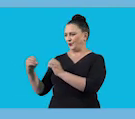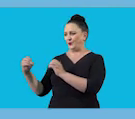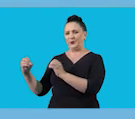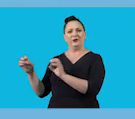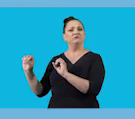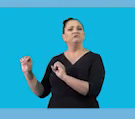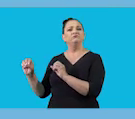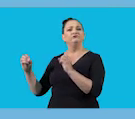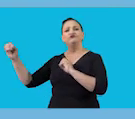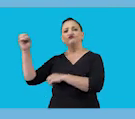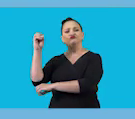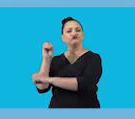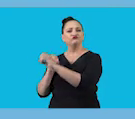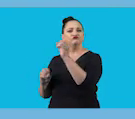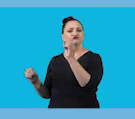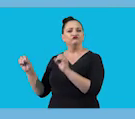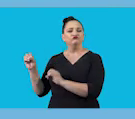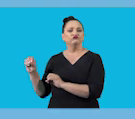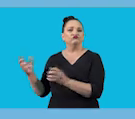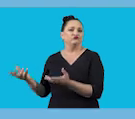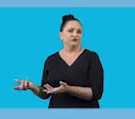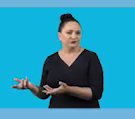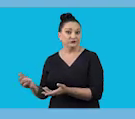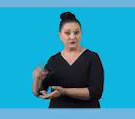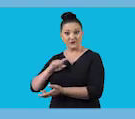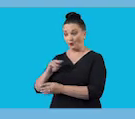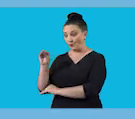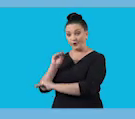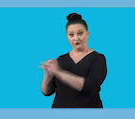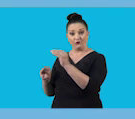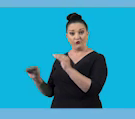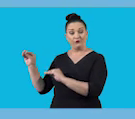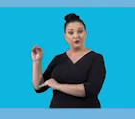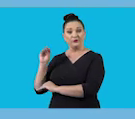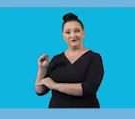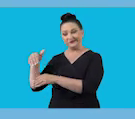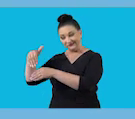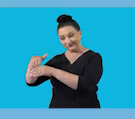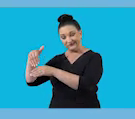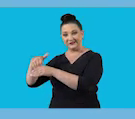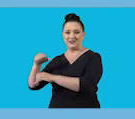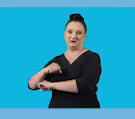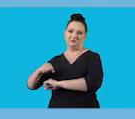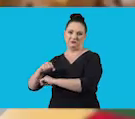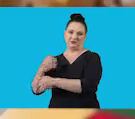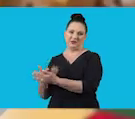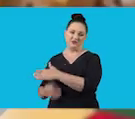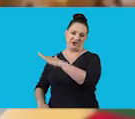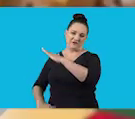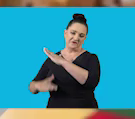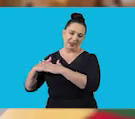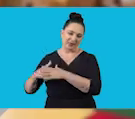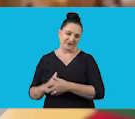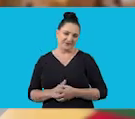And because the attractive forces are very weak, those gas particles are able to move around randomly within that given space and fill